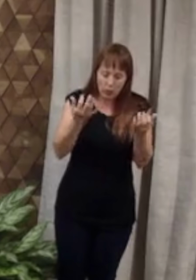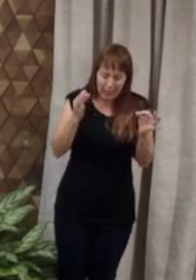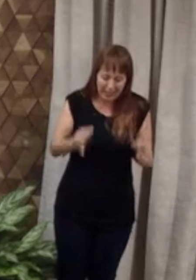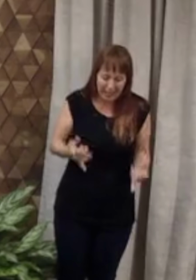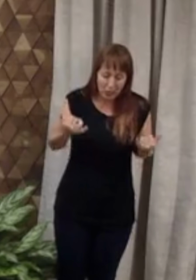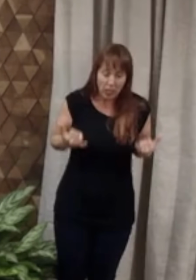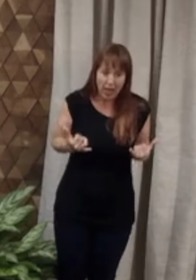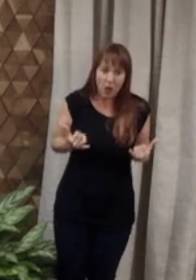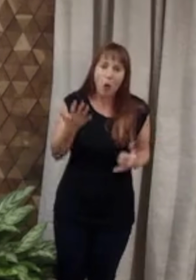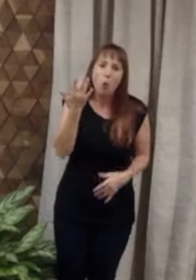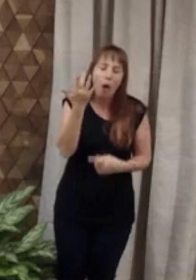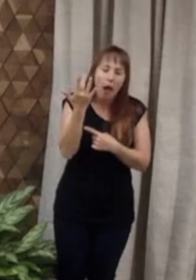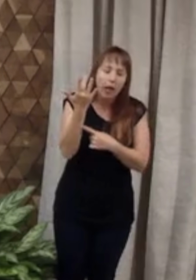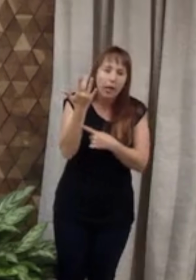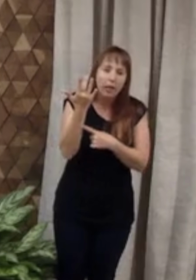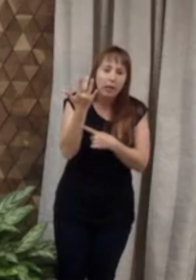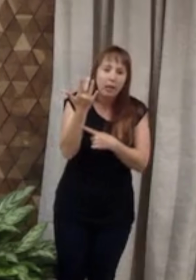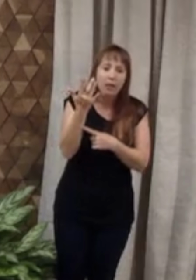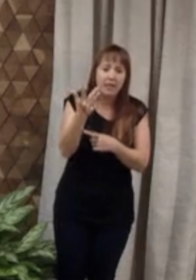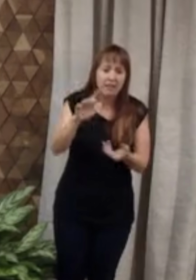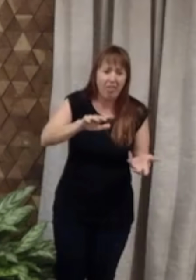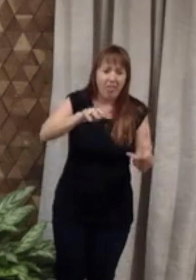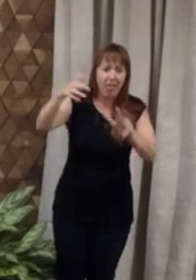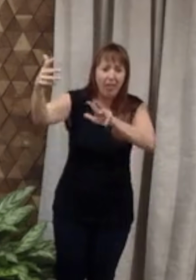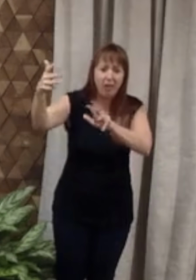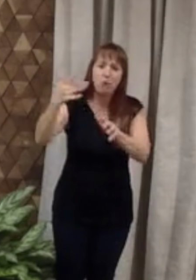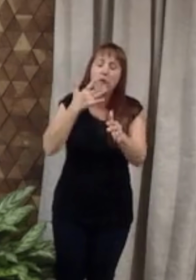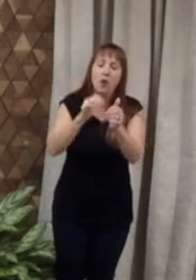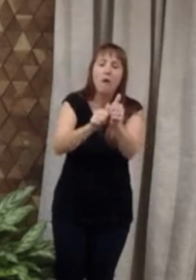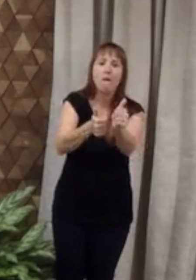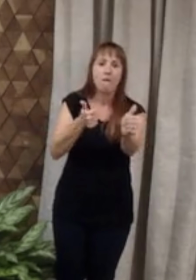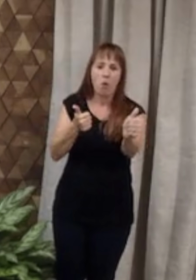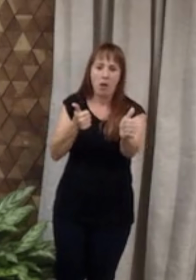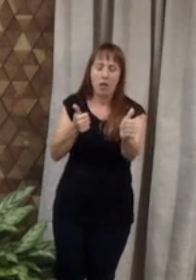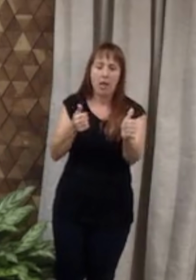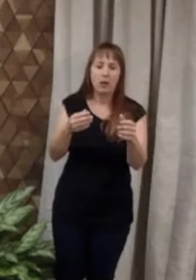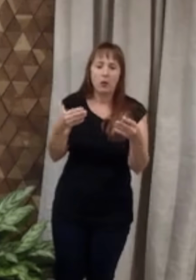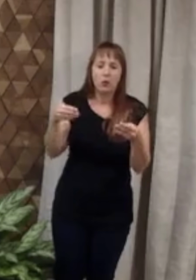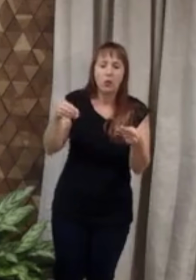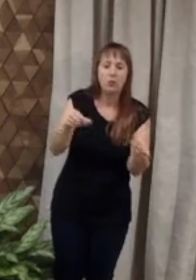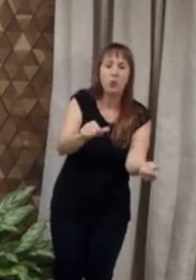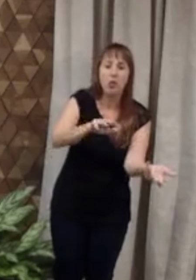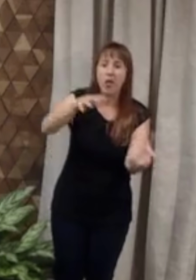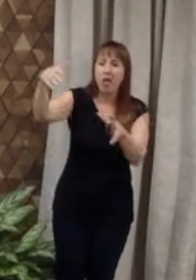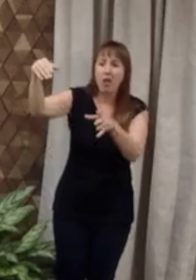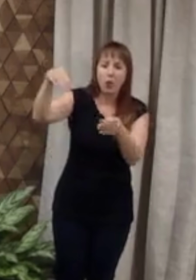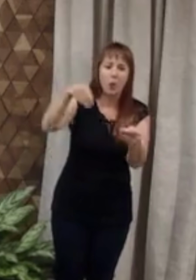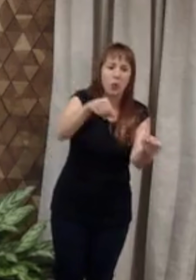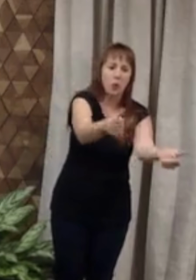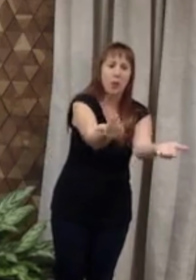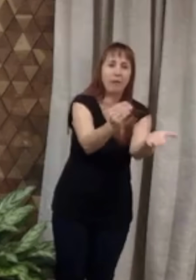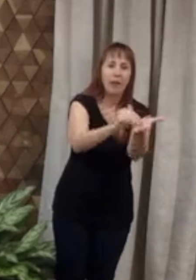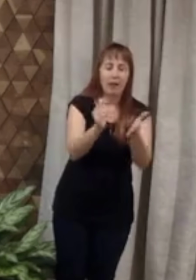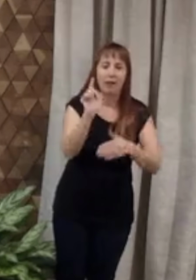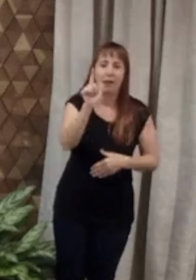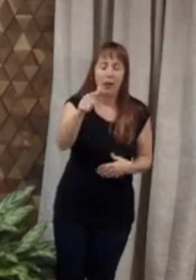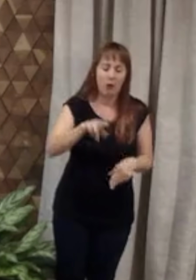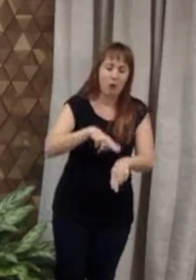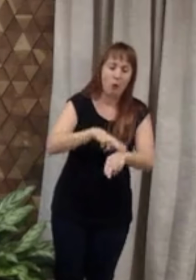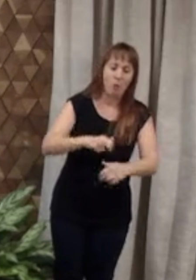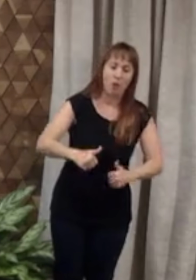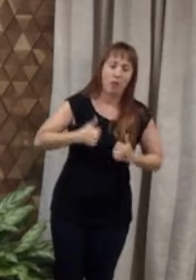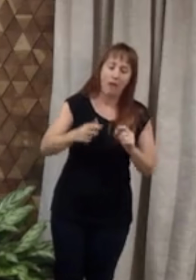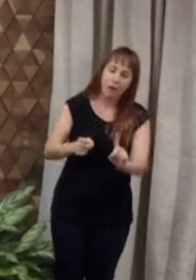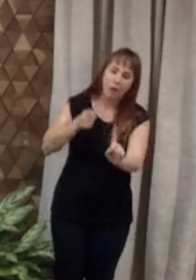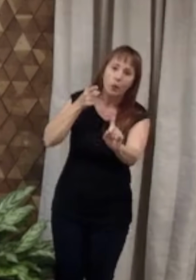doing this so that we can get out of this situation as quickly as possible and everyone can get back to their normal lives. That